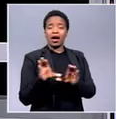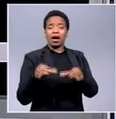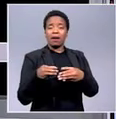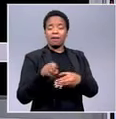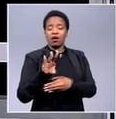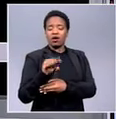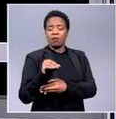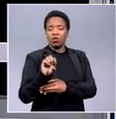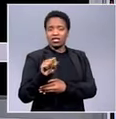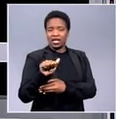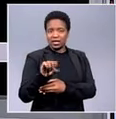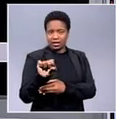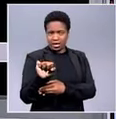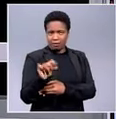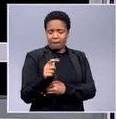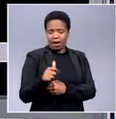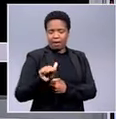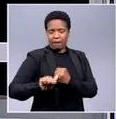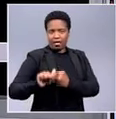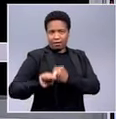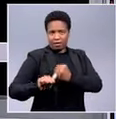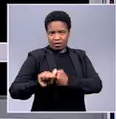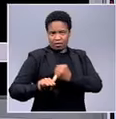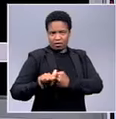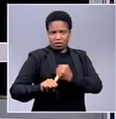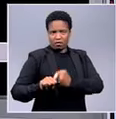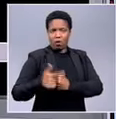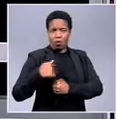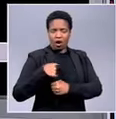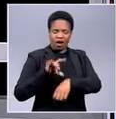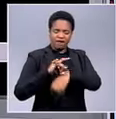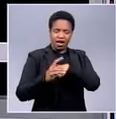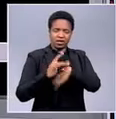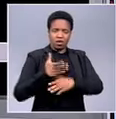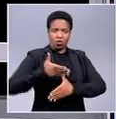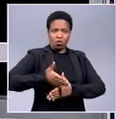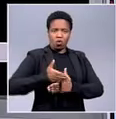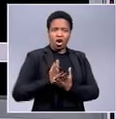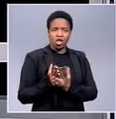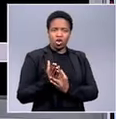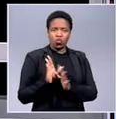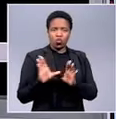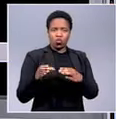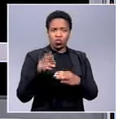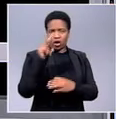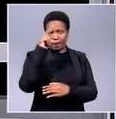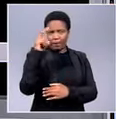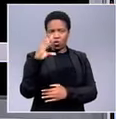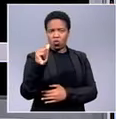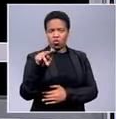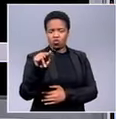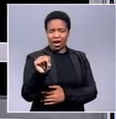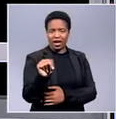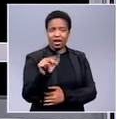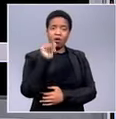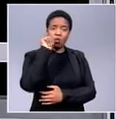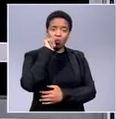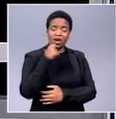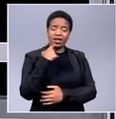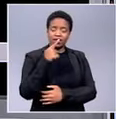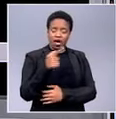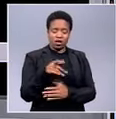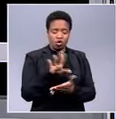Bosasa. He was paid a monthly retainer for advisory work through his company Blue Crane. That is until he terminated